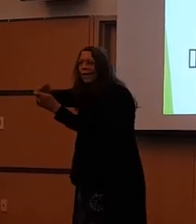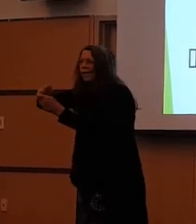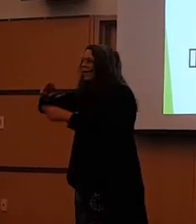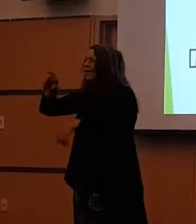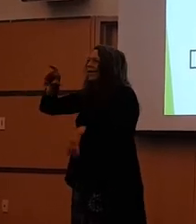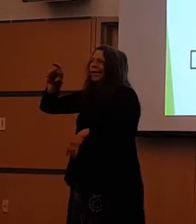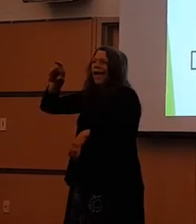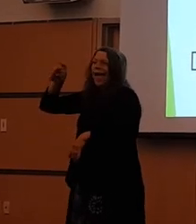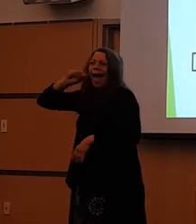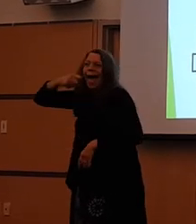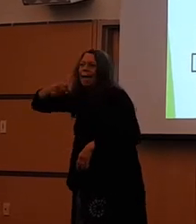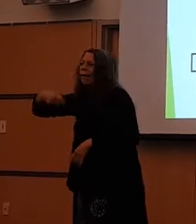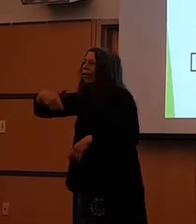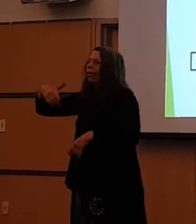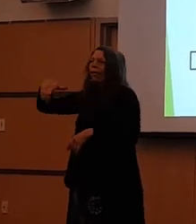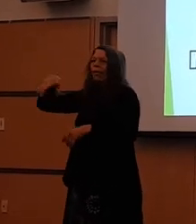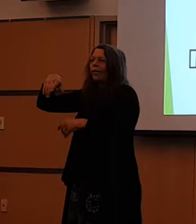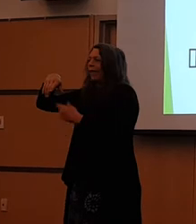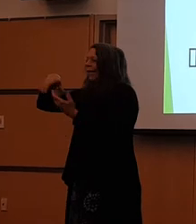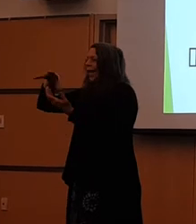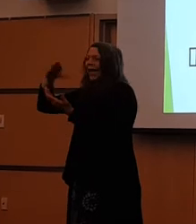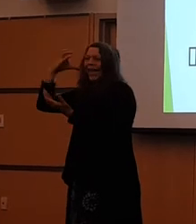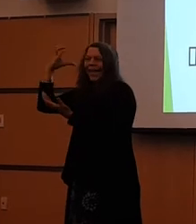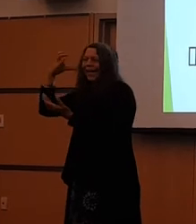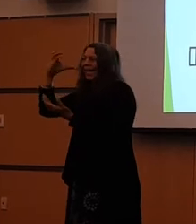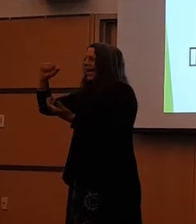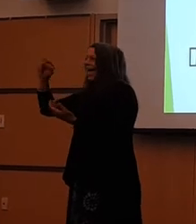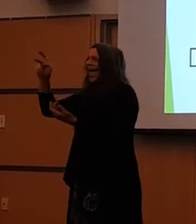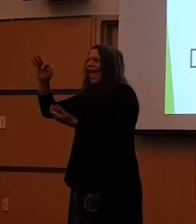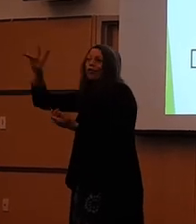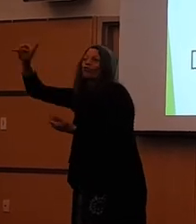Apple, or Android devices. It's going to be web.